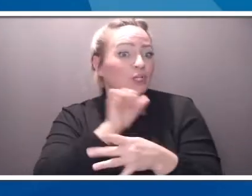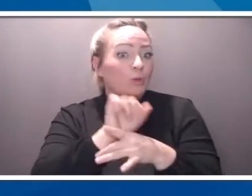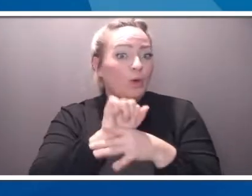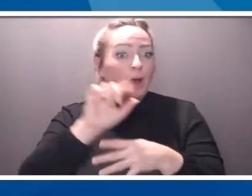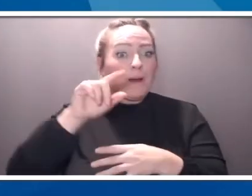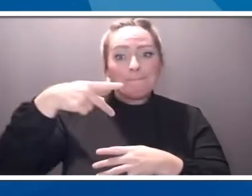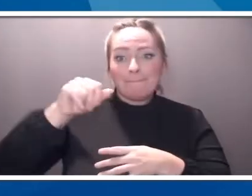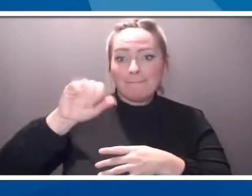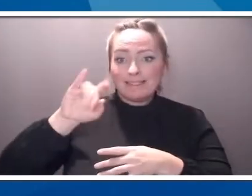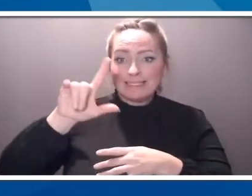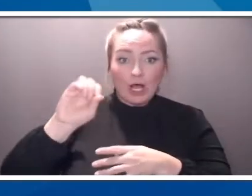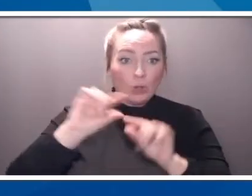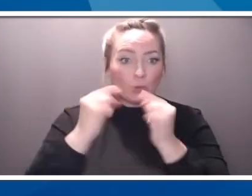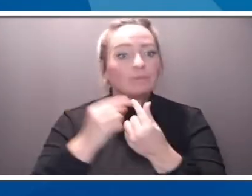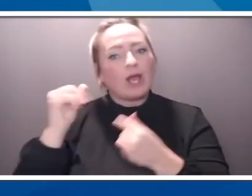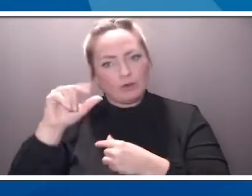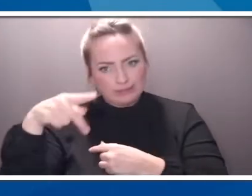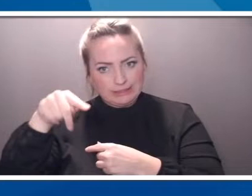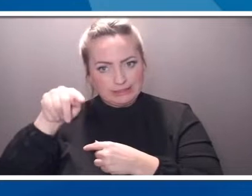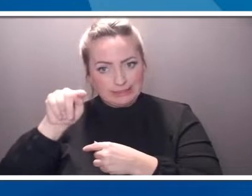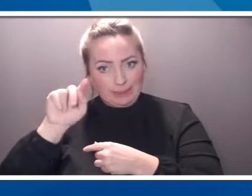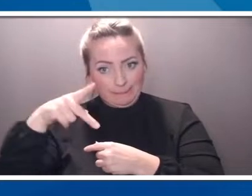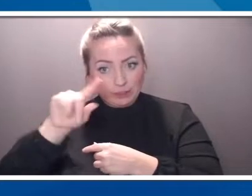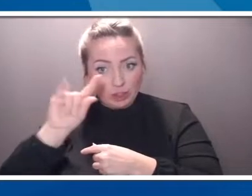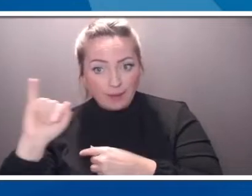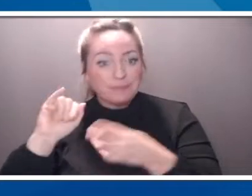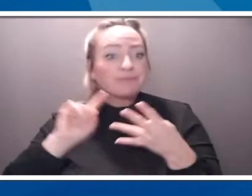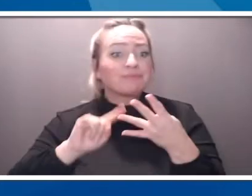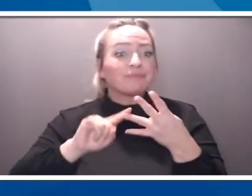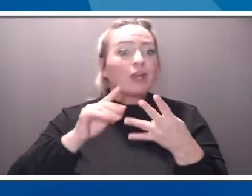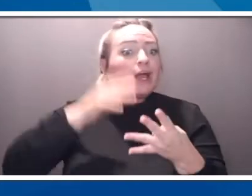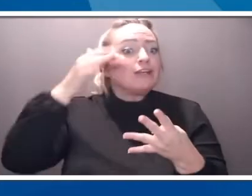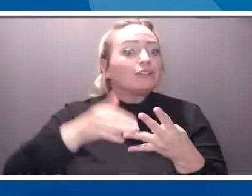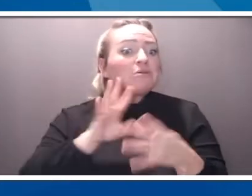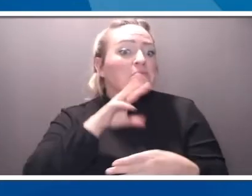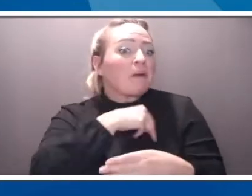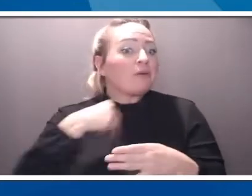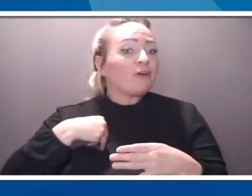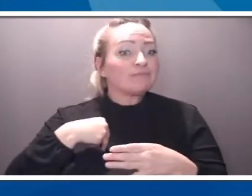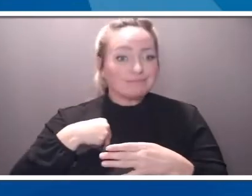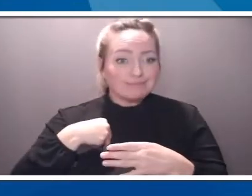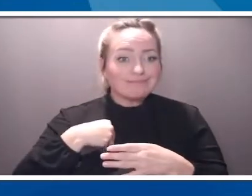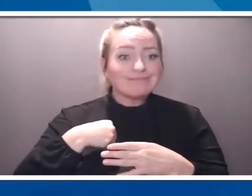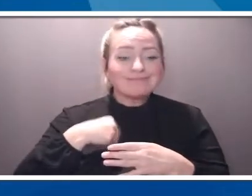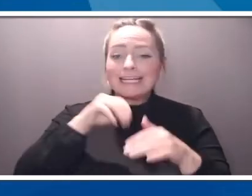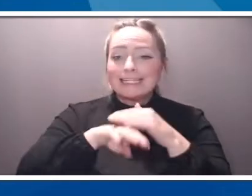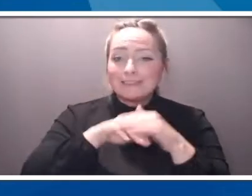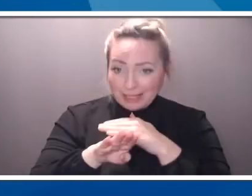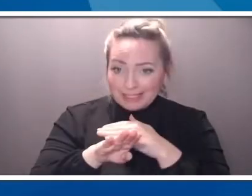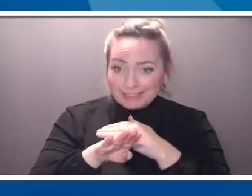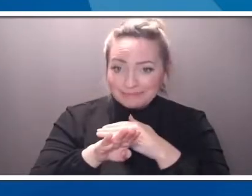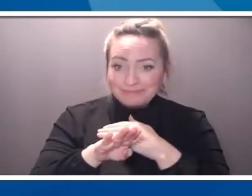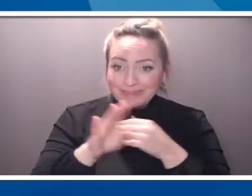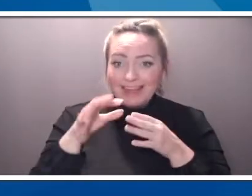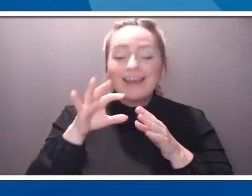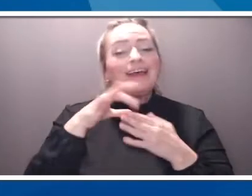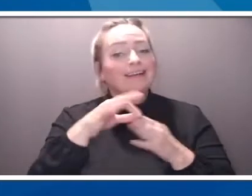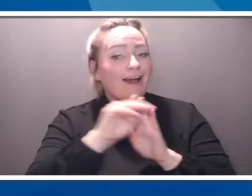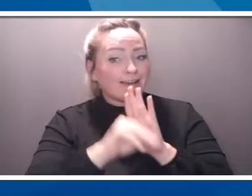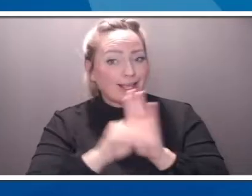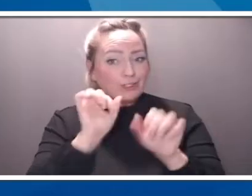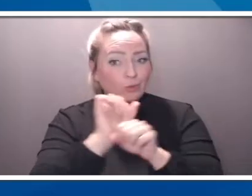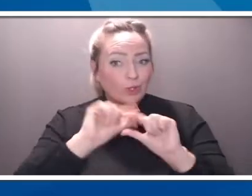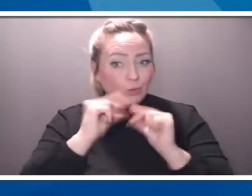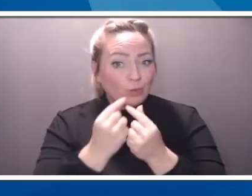Tetralogical. Previously I worked for the Paciello Group, now TPGI. I'm an occasional member of the